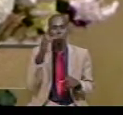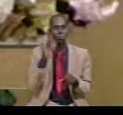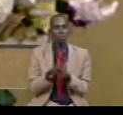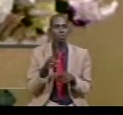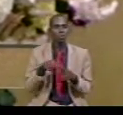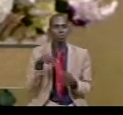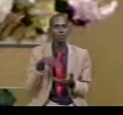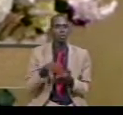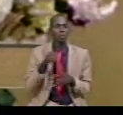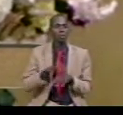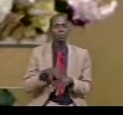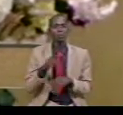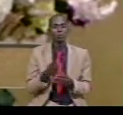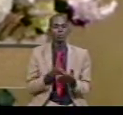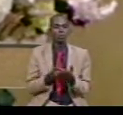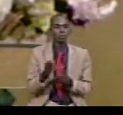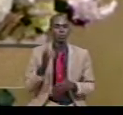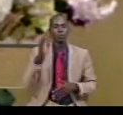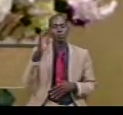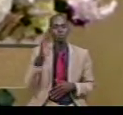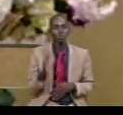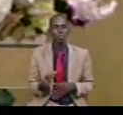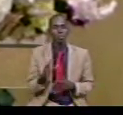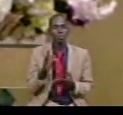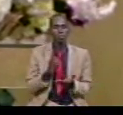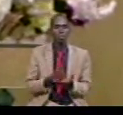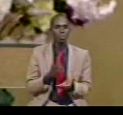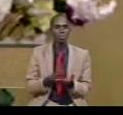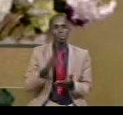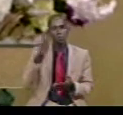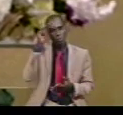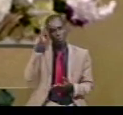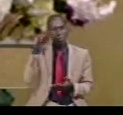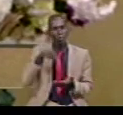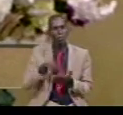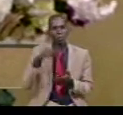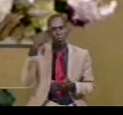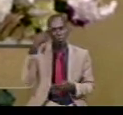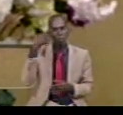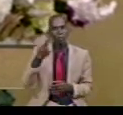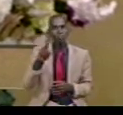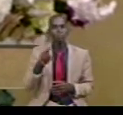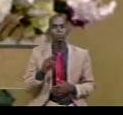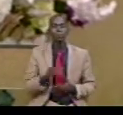stand on the truth Pastor Dr. Kumuyi stands for.